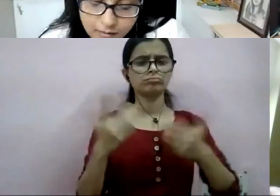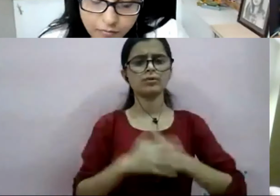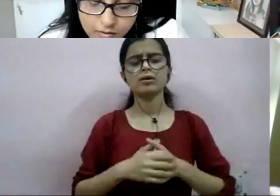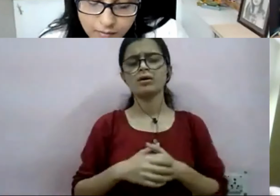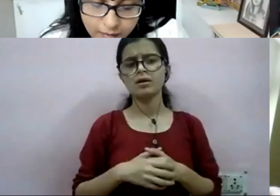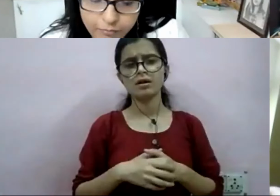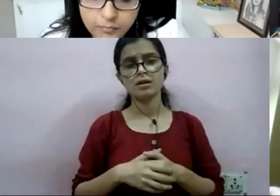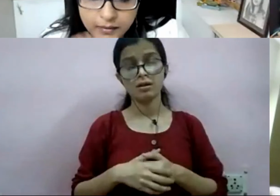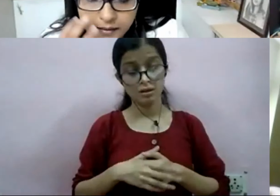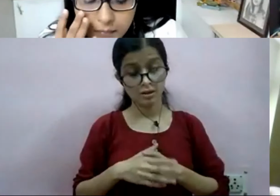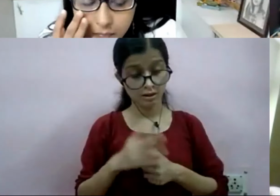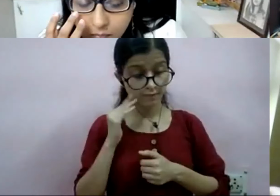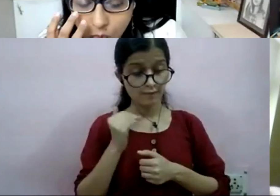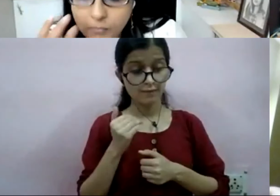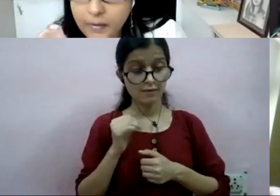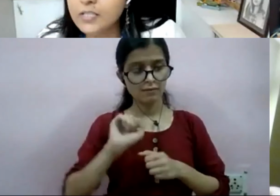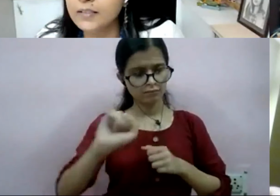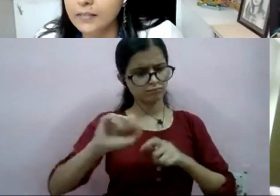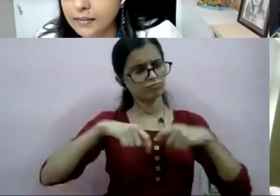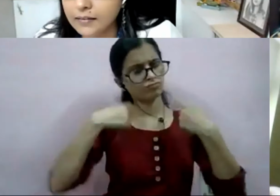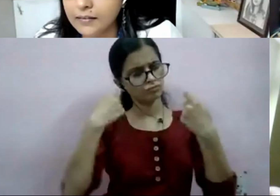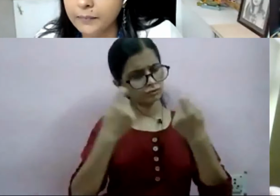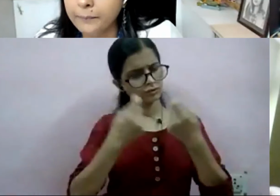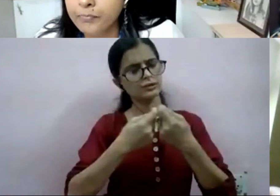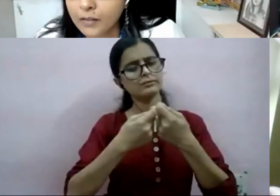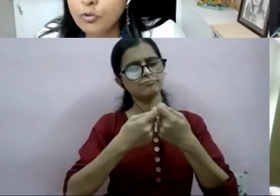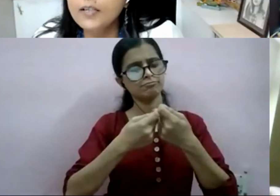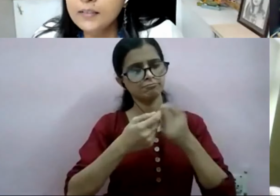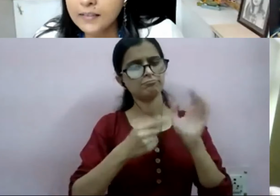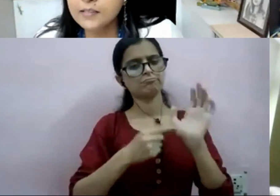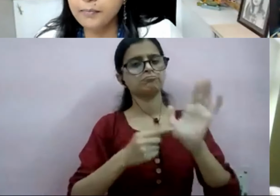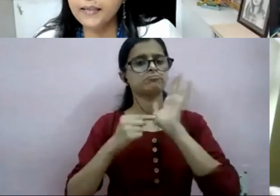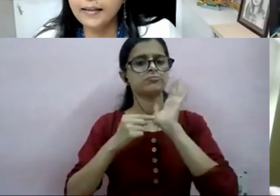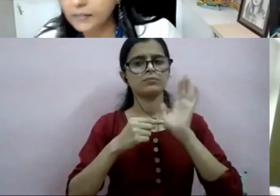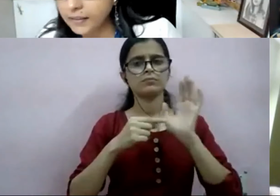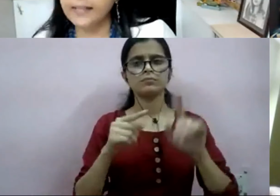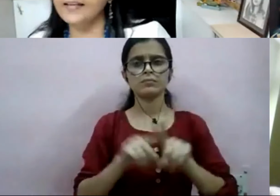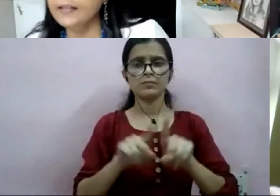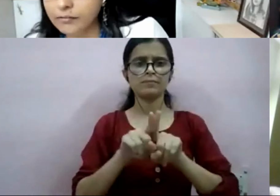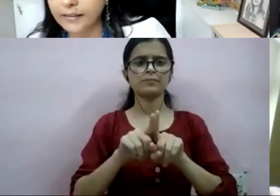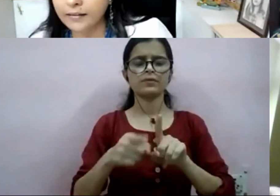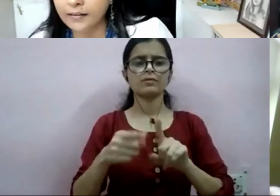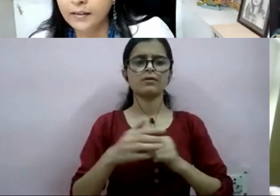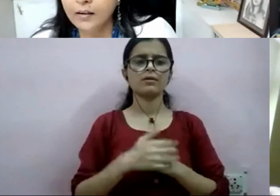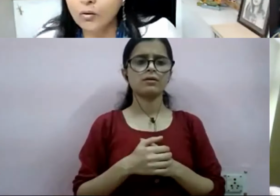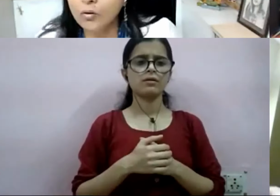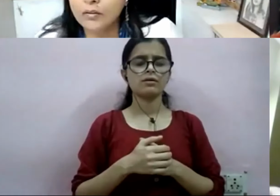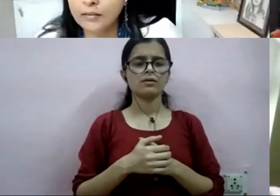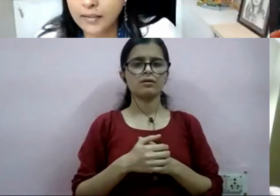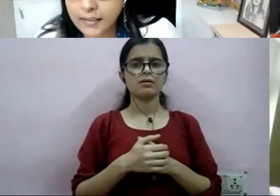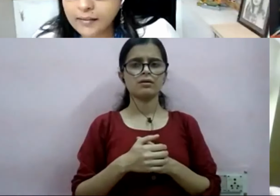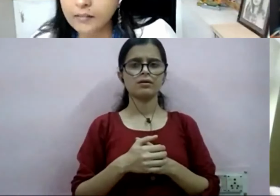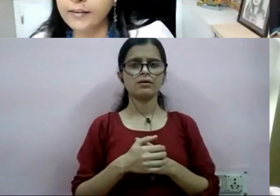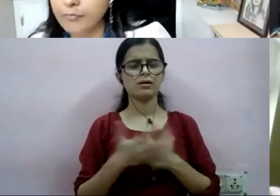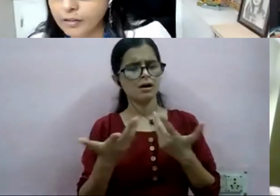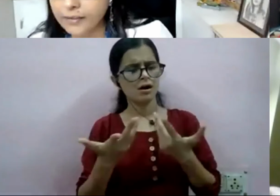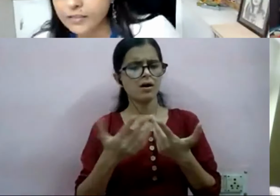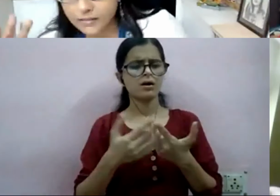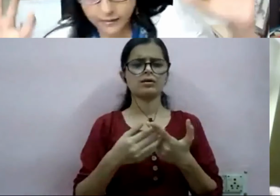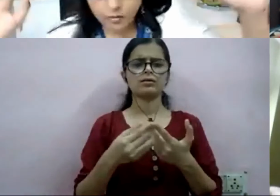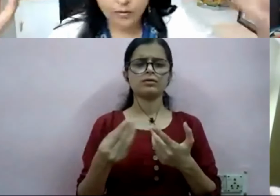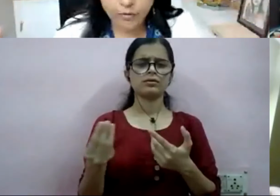because it was somebody from the team who mentioned that wouldn't this be like a taking away or a taking away of